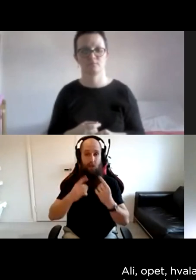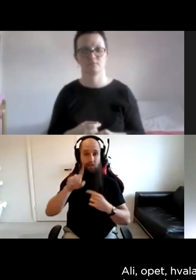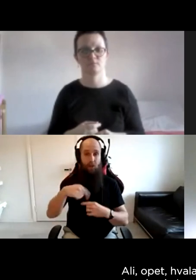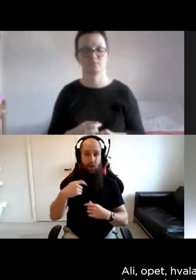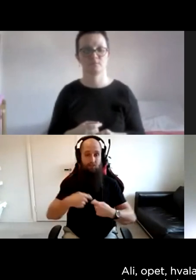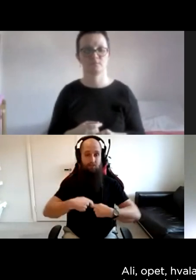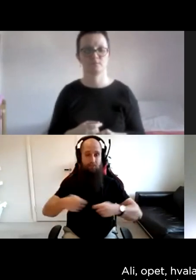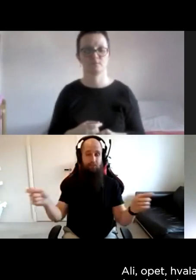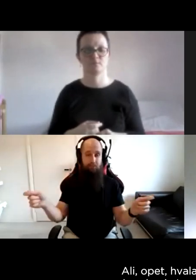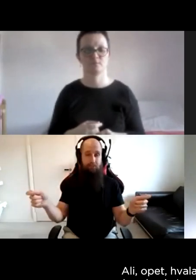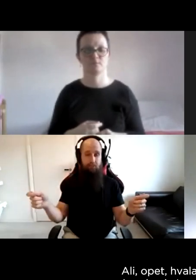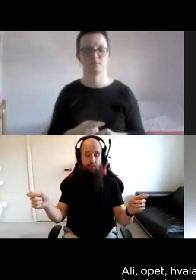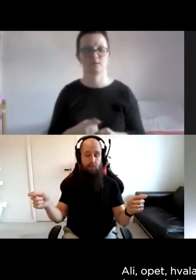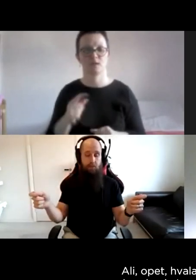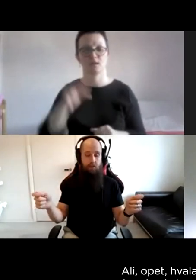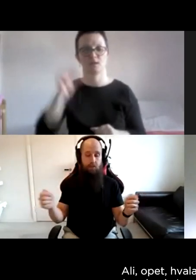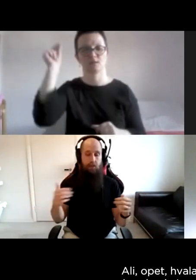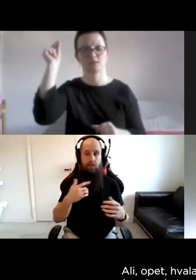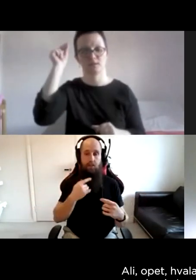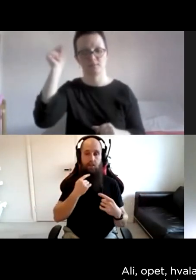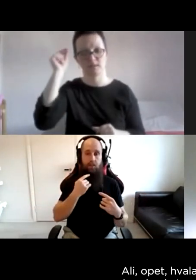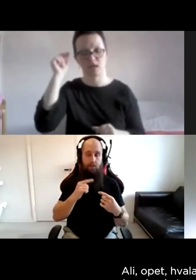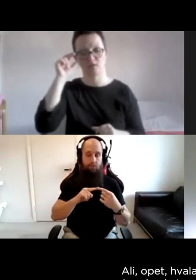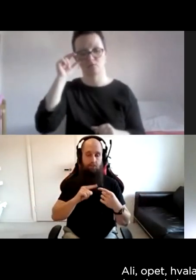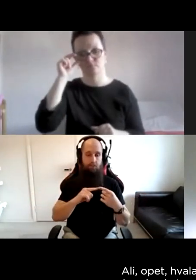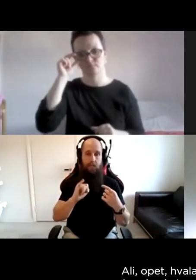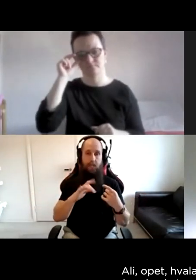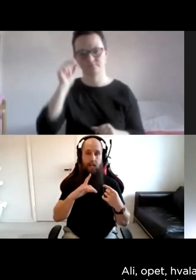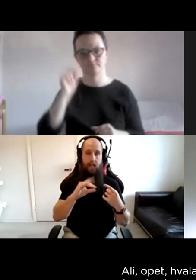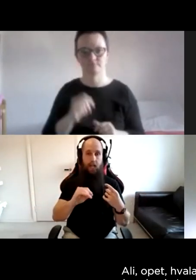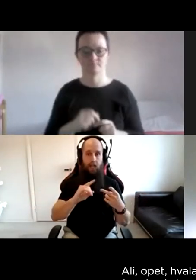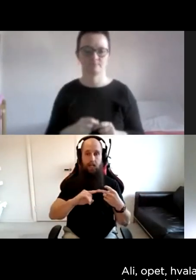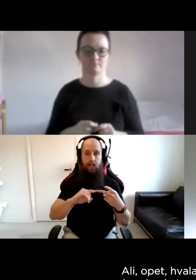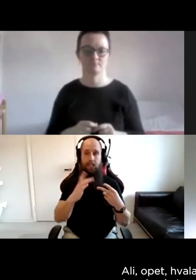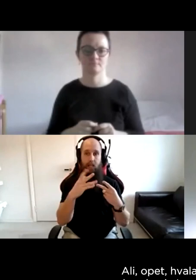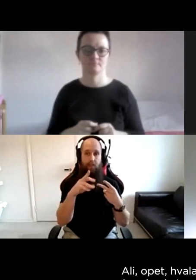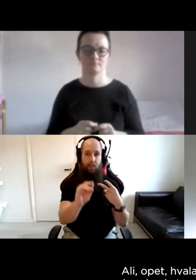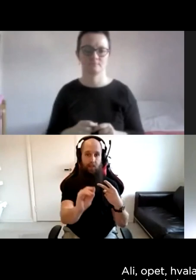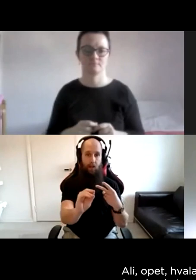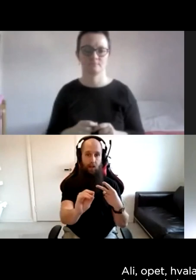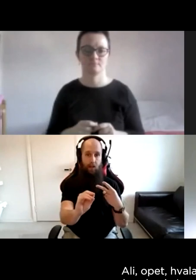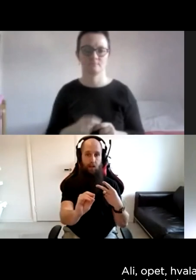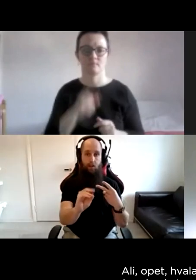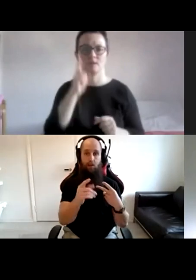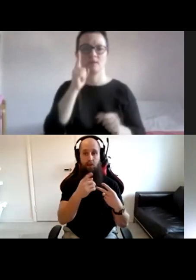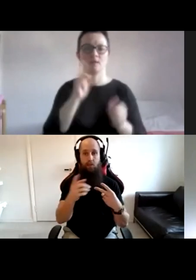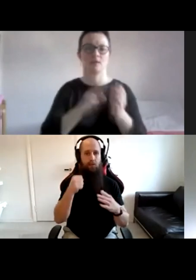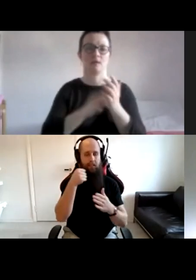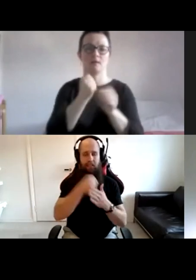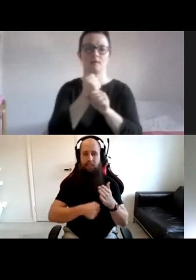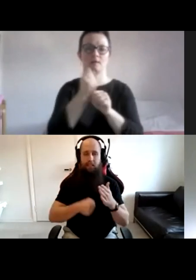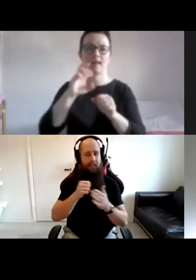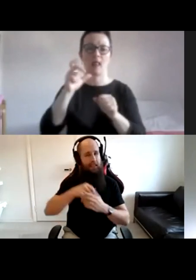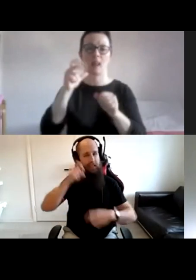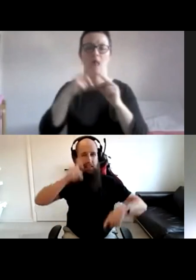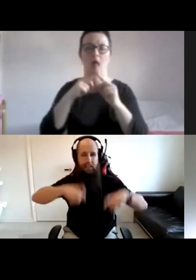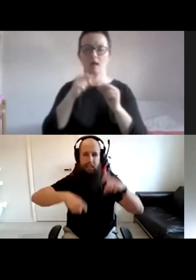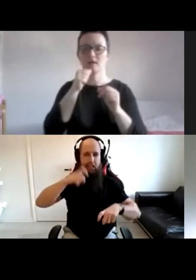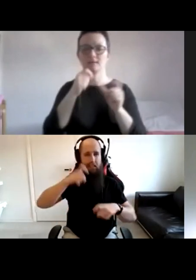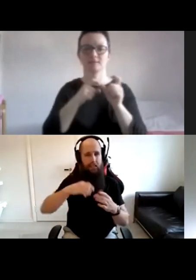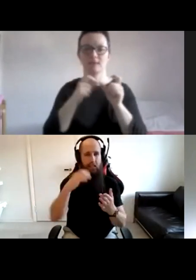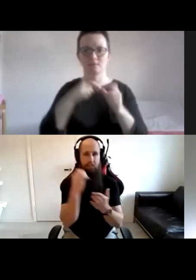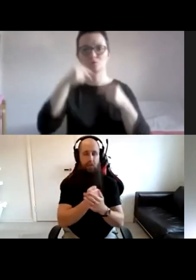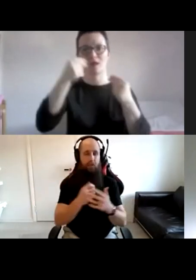particularly mention Ingela and Sandra. They have been struggling to get this functioning. Thank you also,